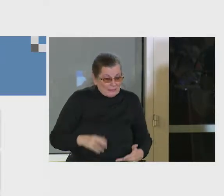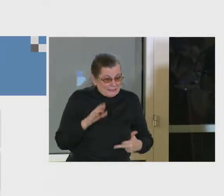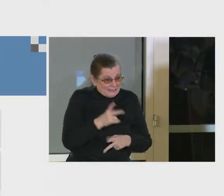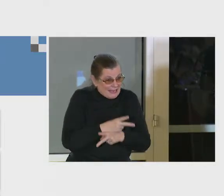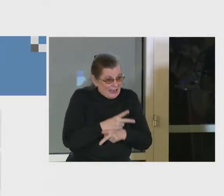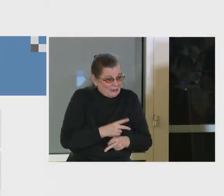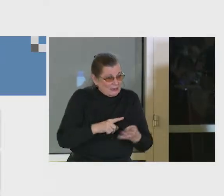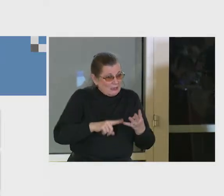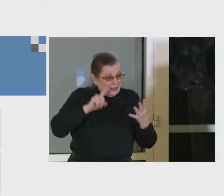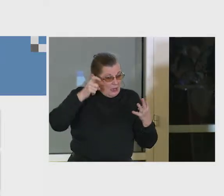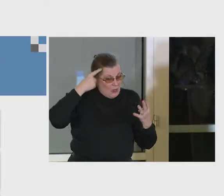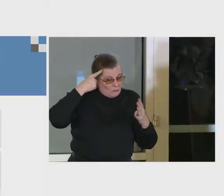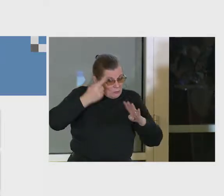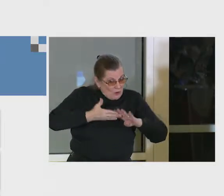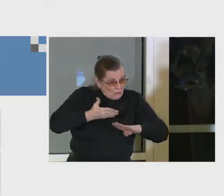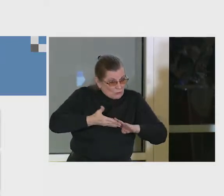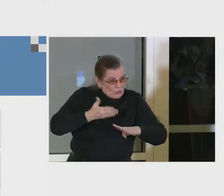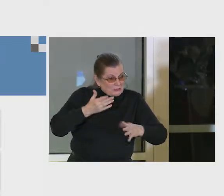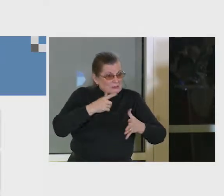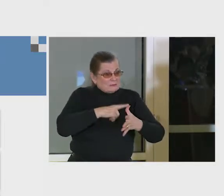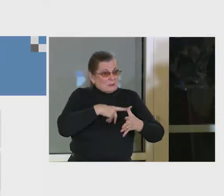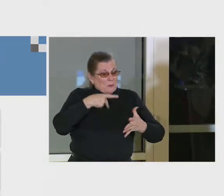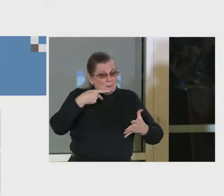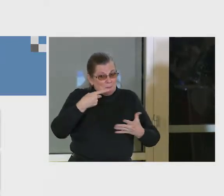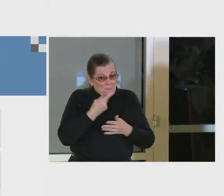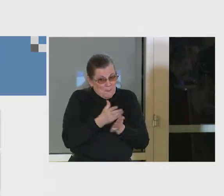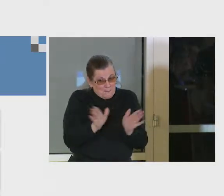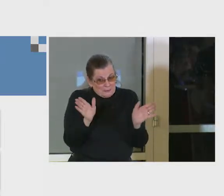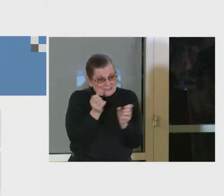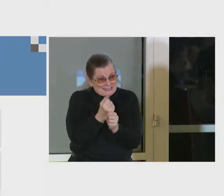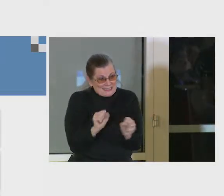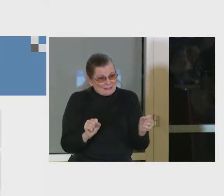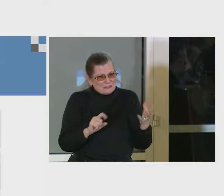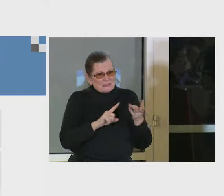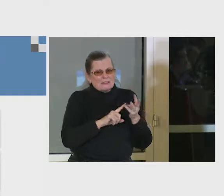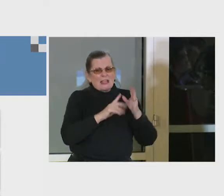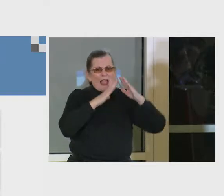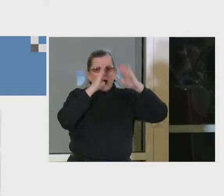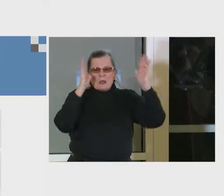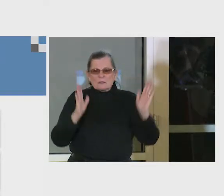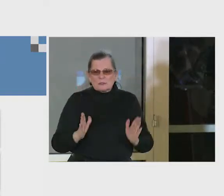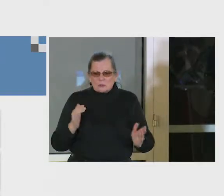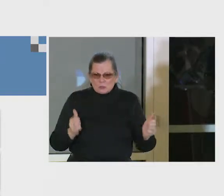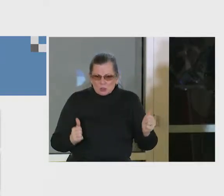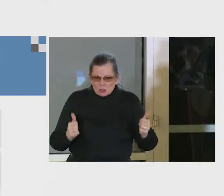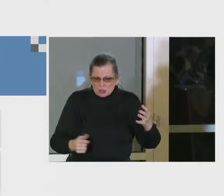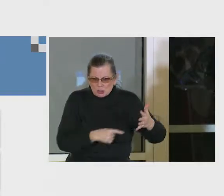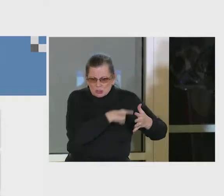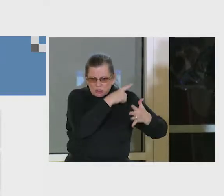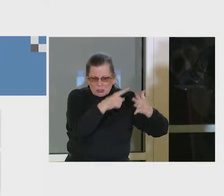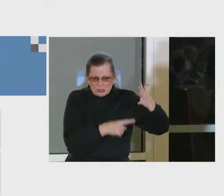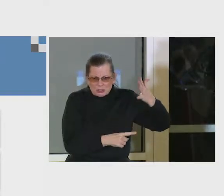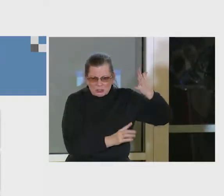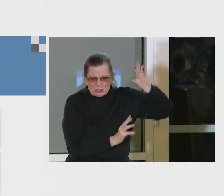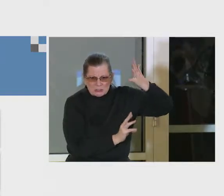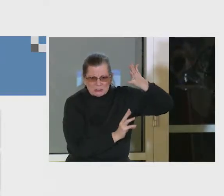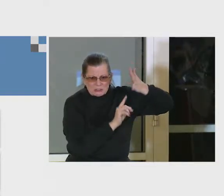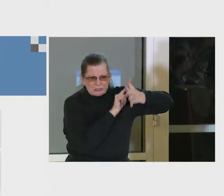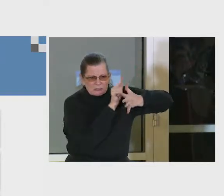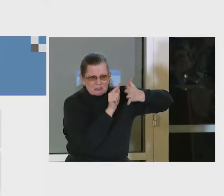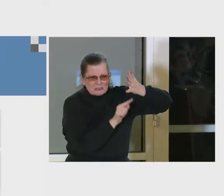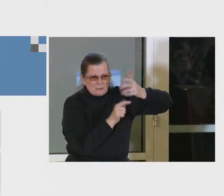government operations, public safety, or housing? Again, which of these is the following